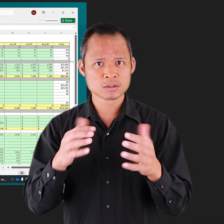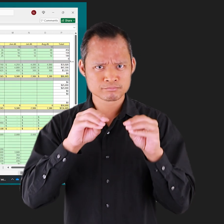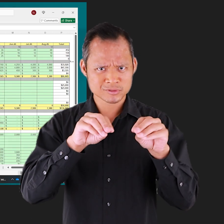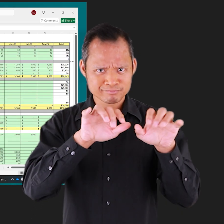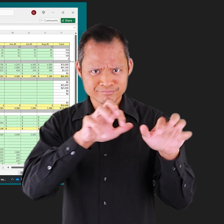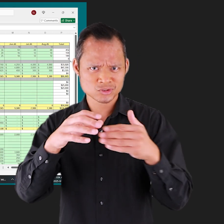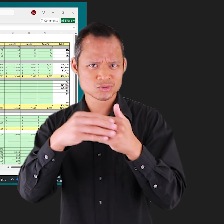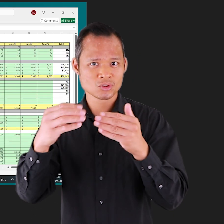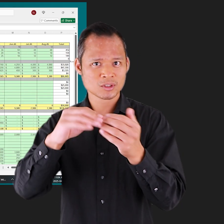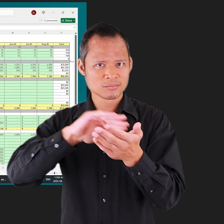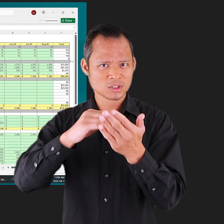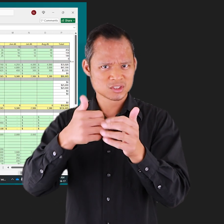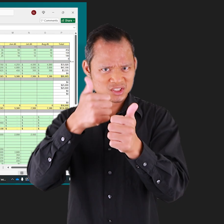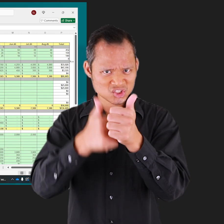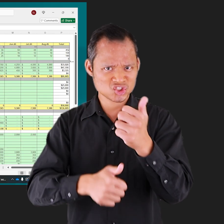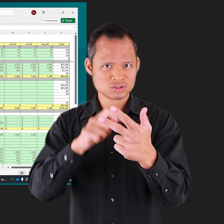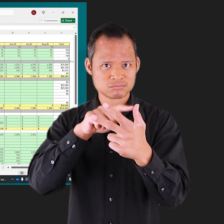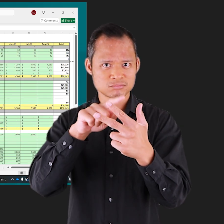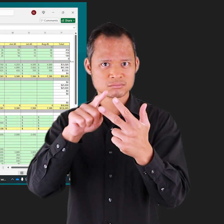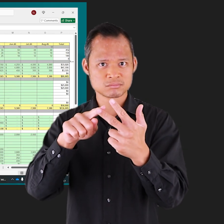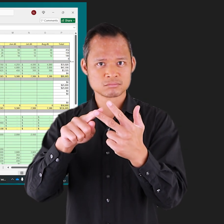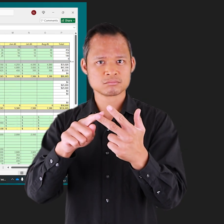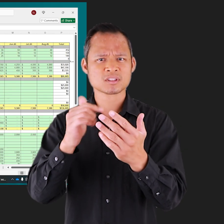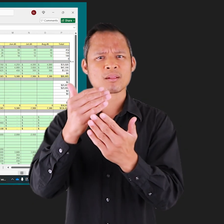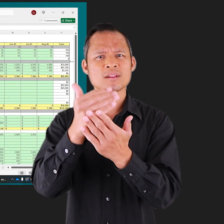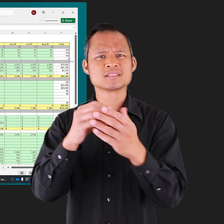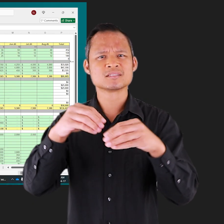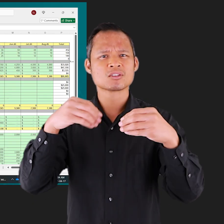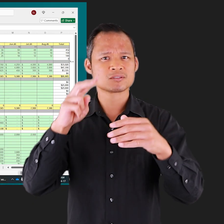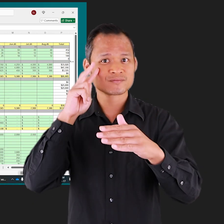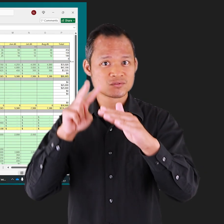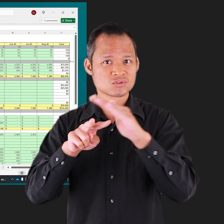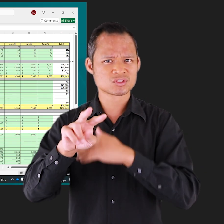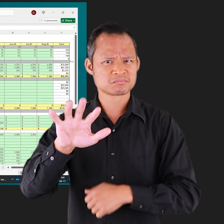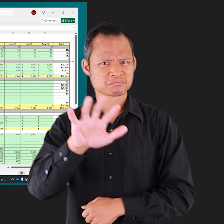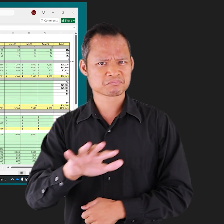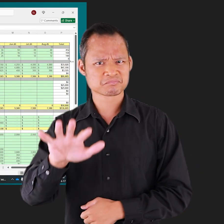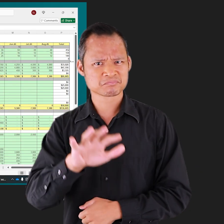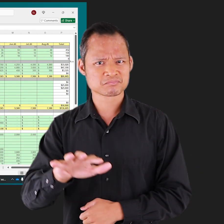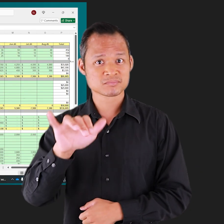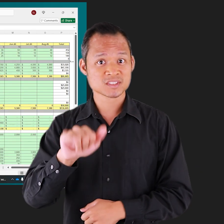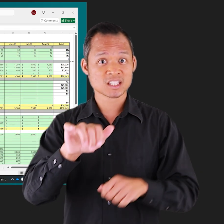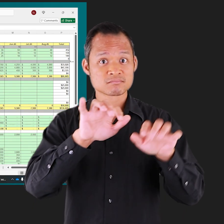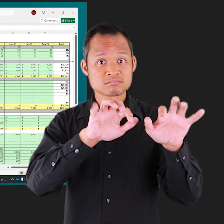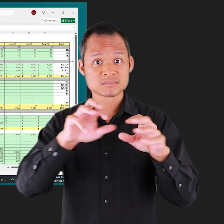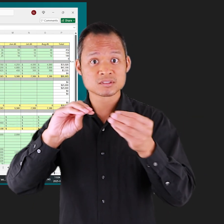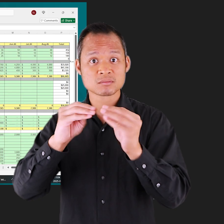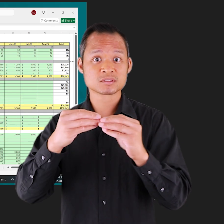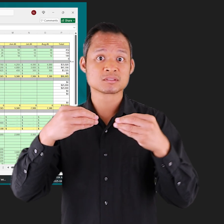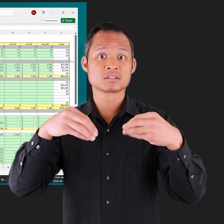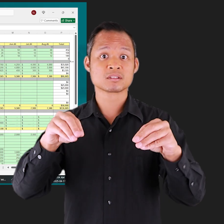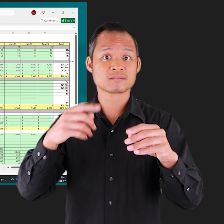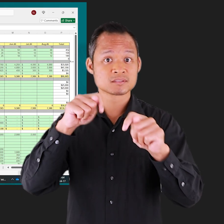dollar amounts for each category. This is all listed in your sales forecast assumptions. When you enter the unit of sale,